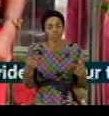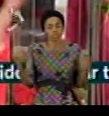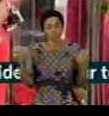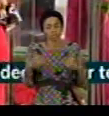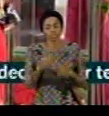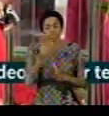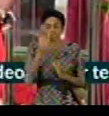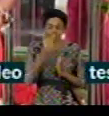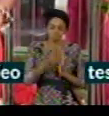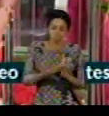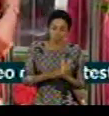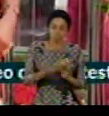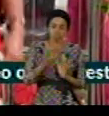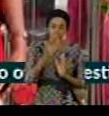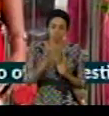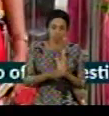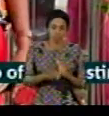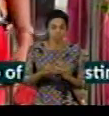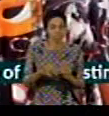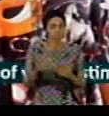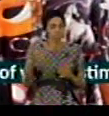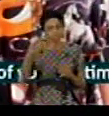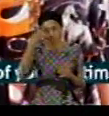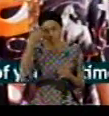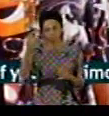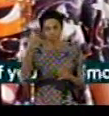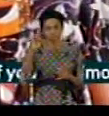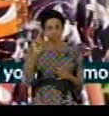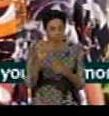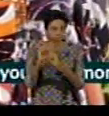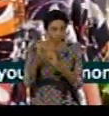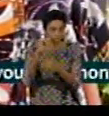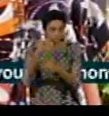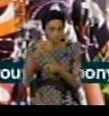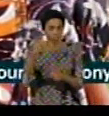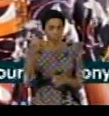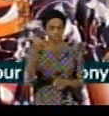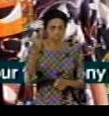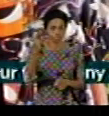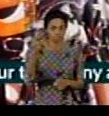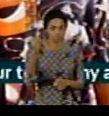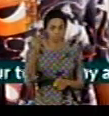because you know one day without saying